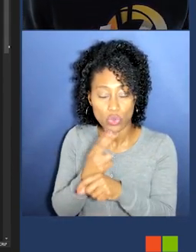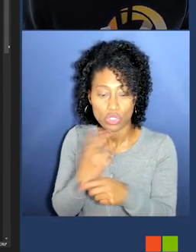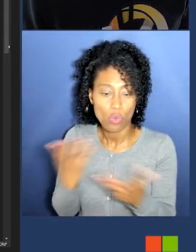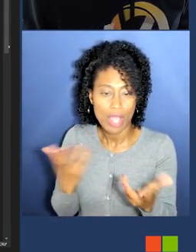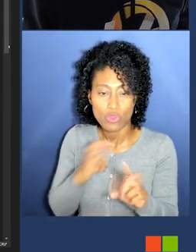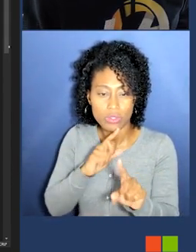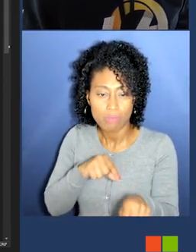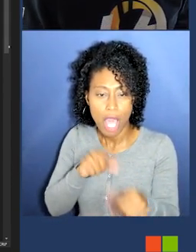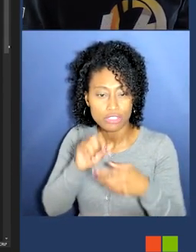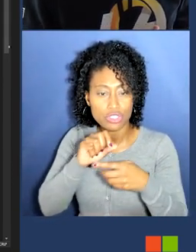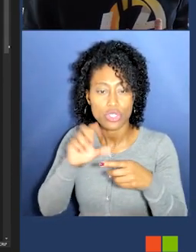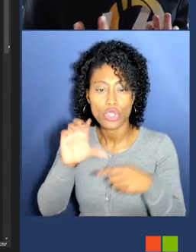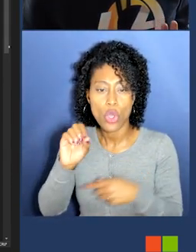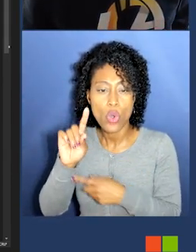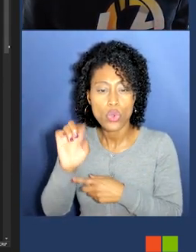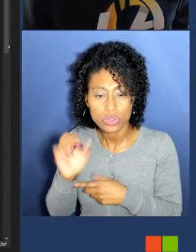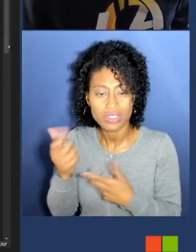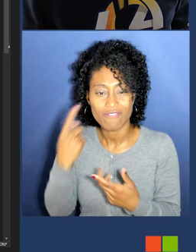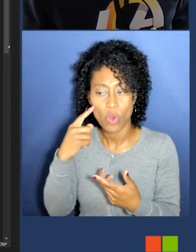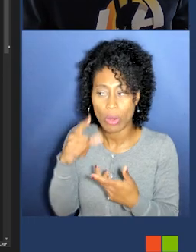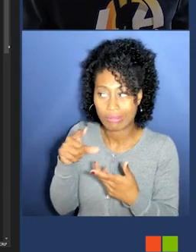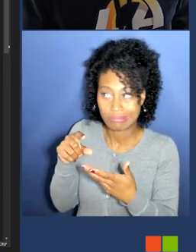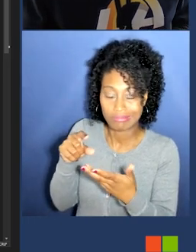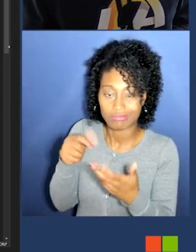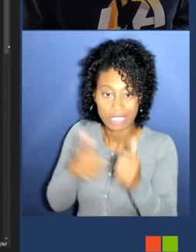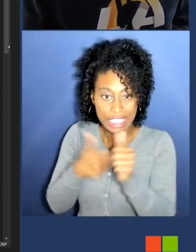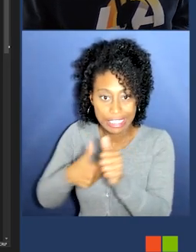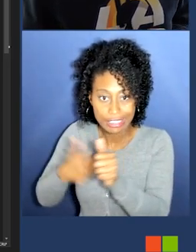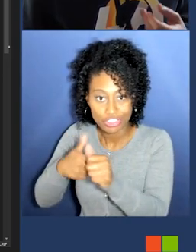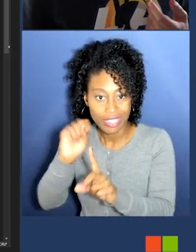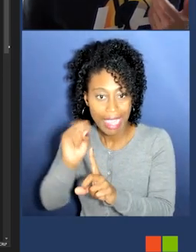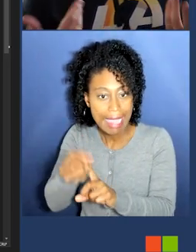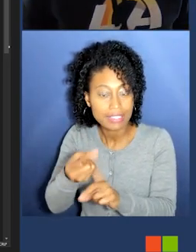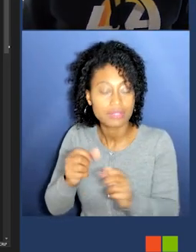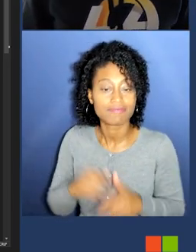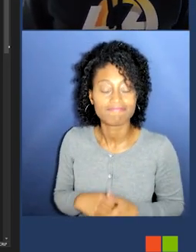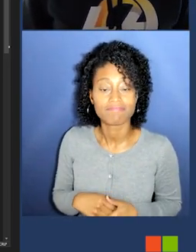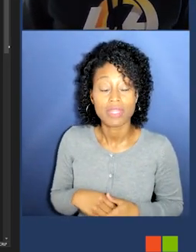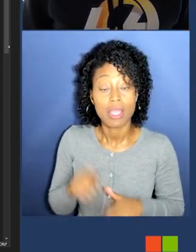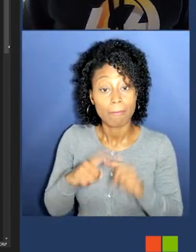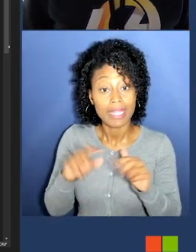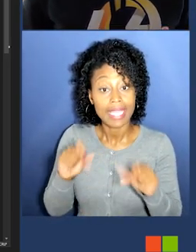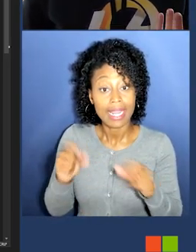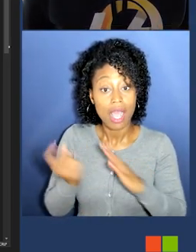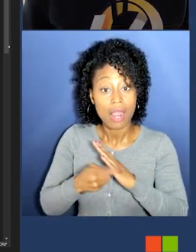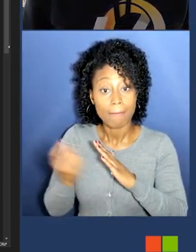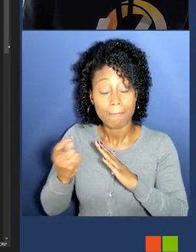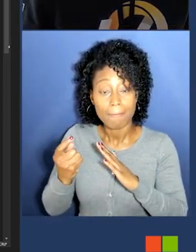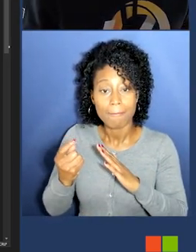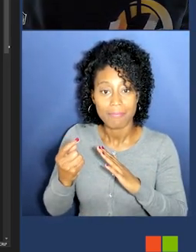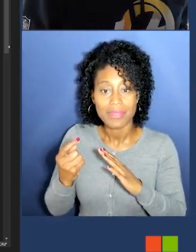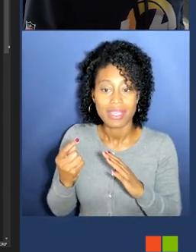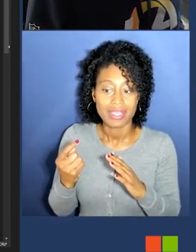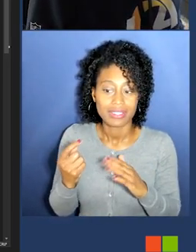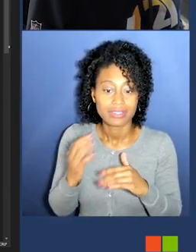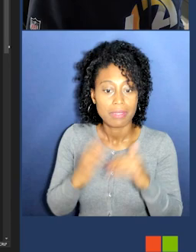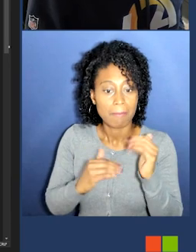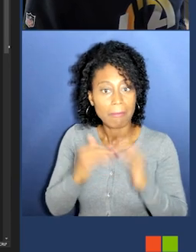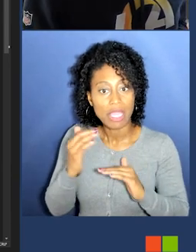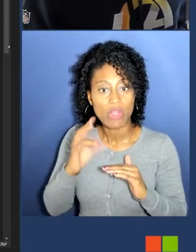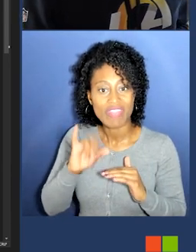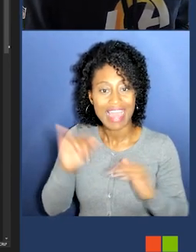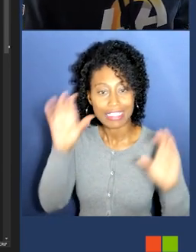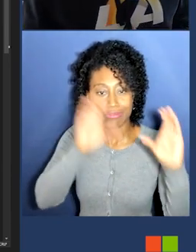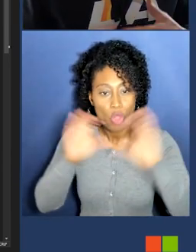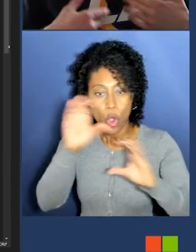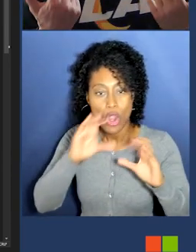codes are, for which case. So you can automatically build or explore APIs.